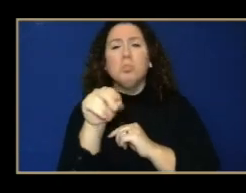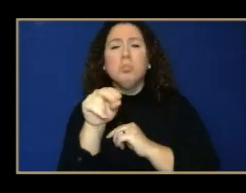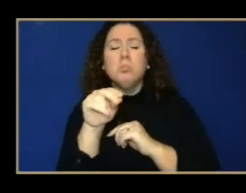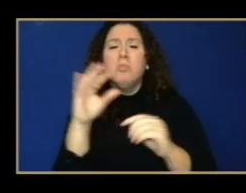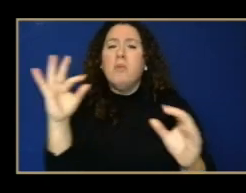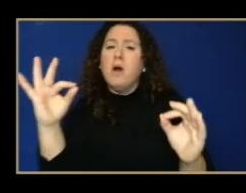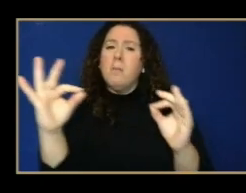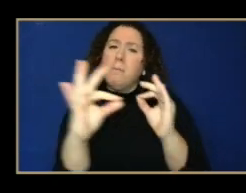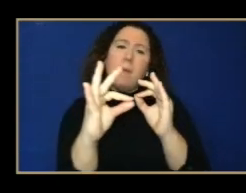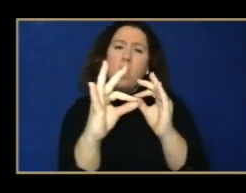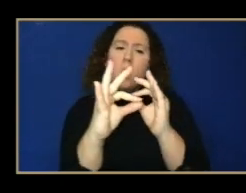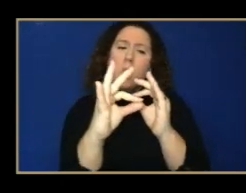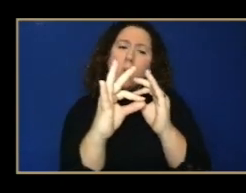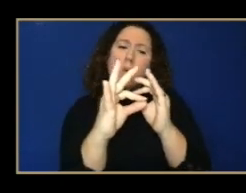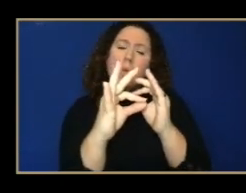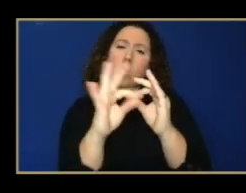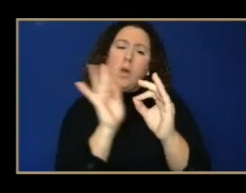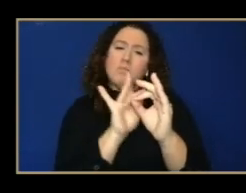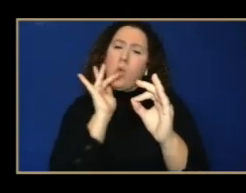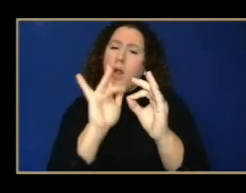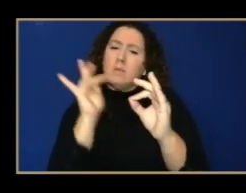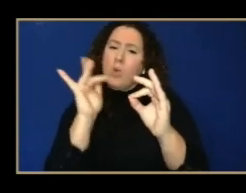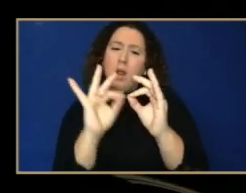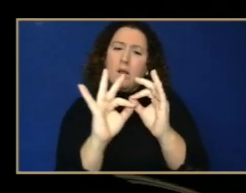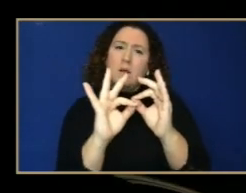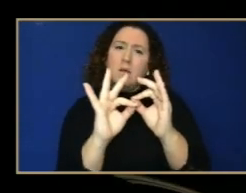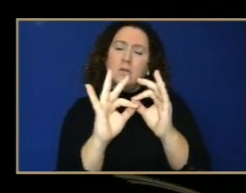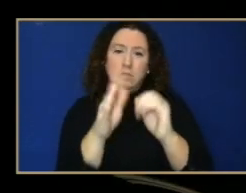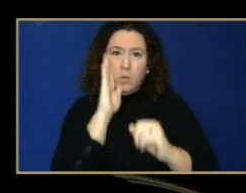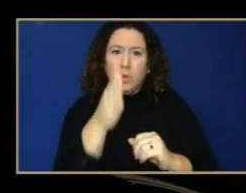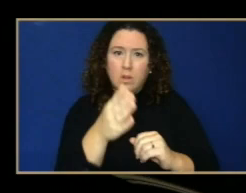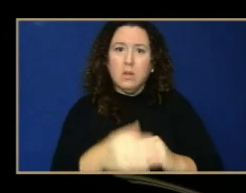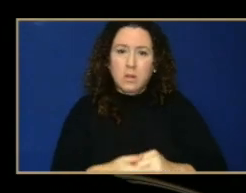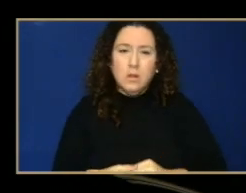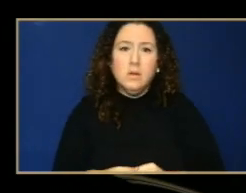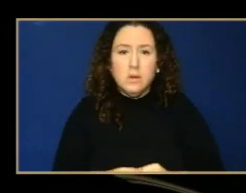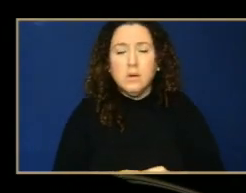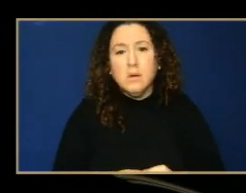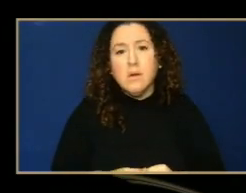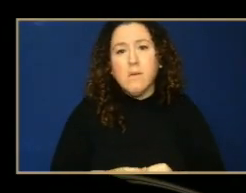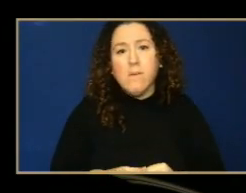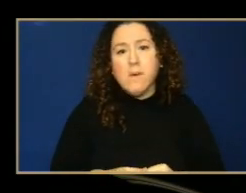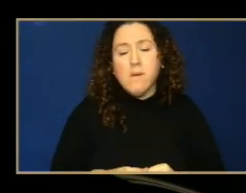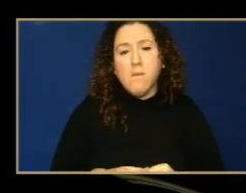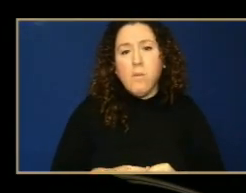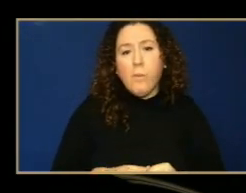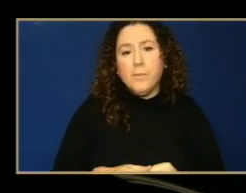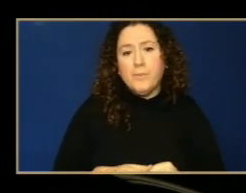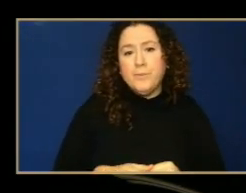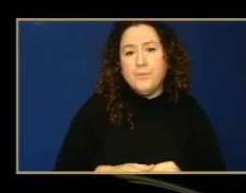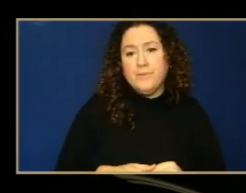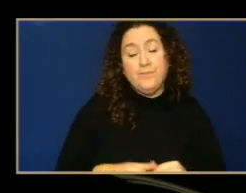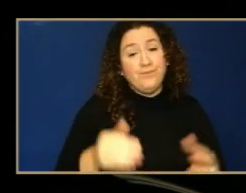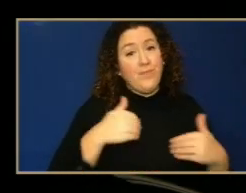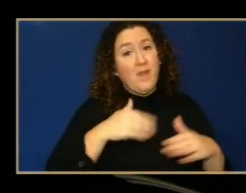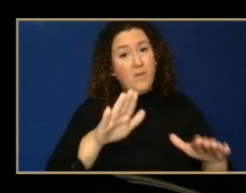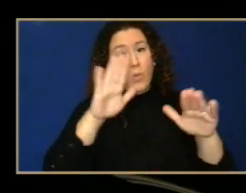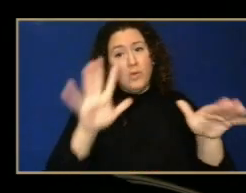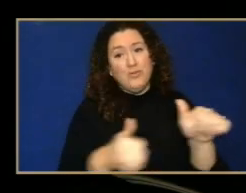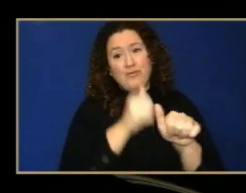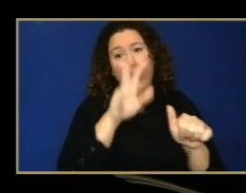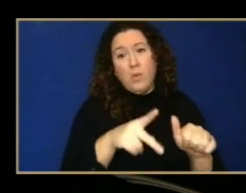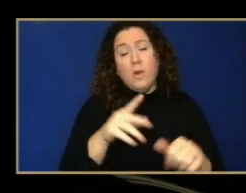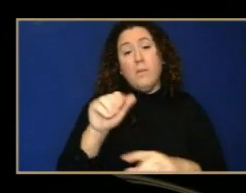bright objects right next to each other in the sky. So I've got a great follow up to that. Amal on Twitter asks, what will